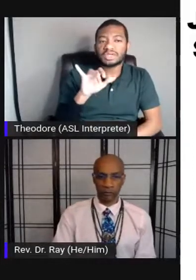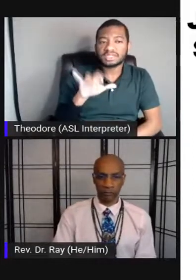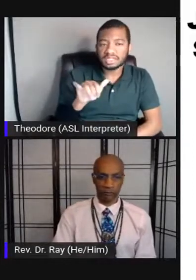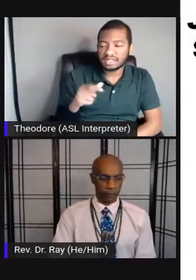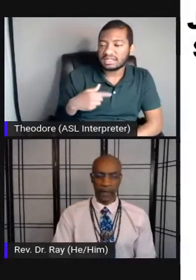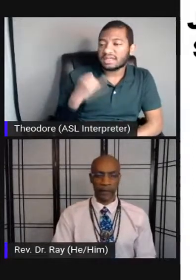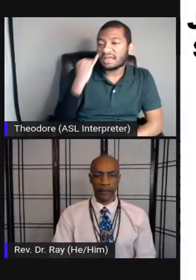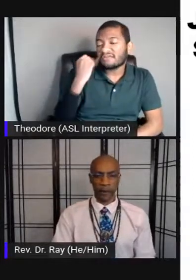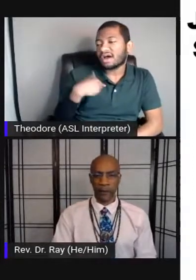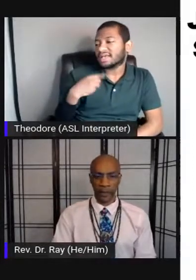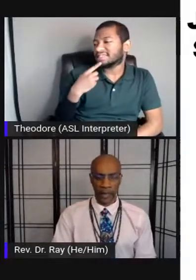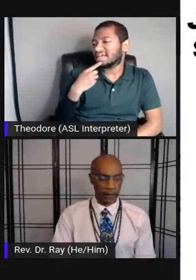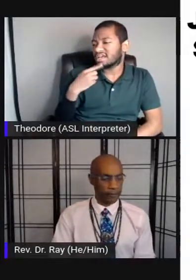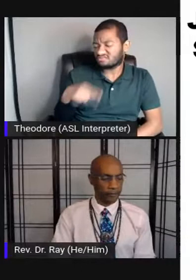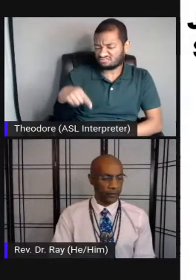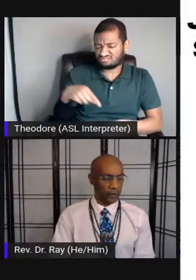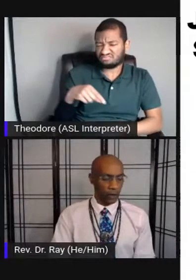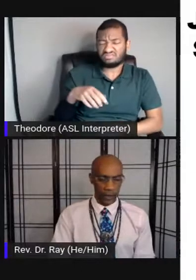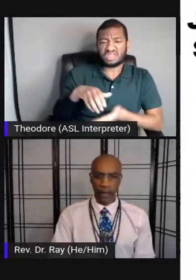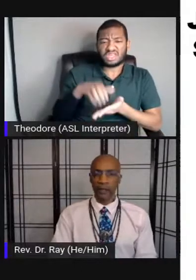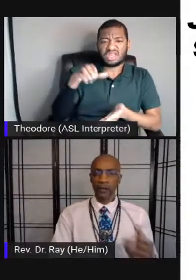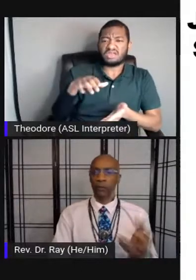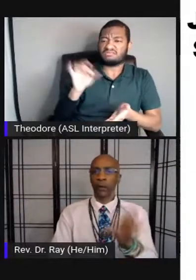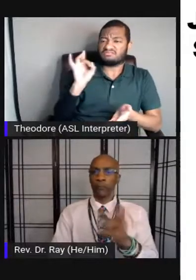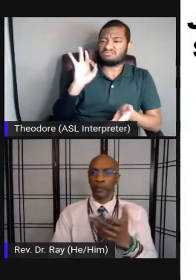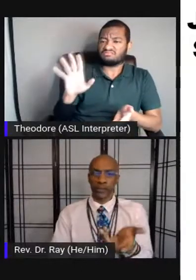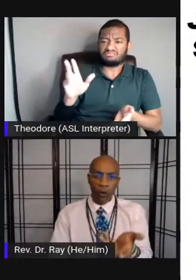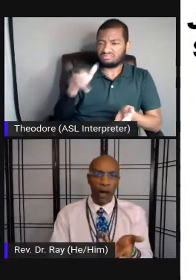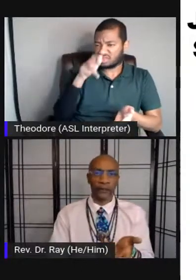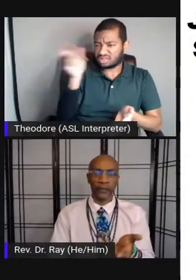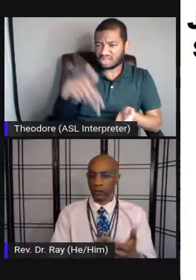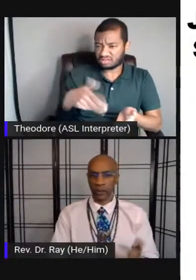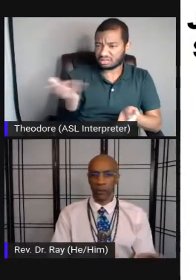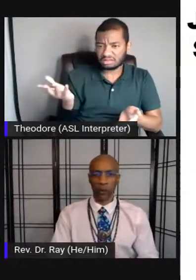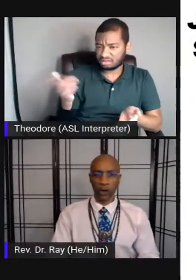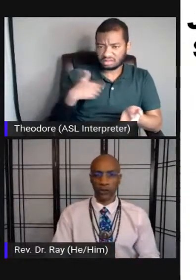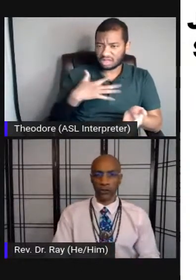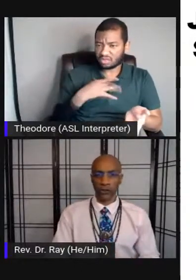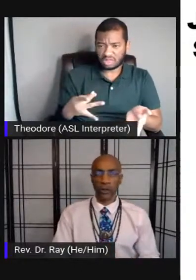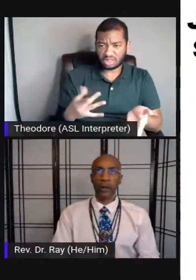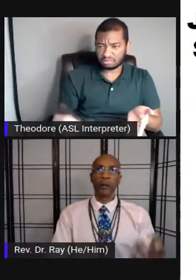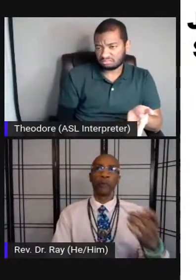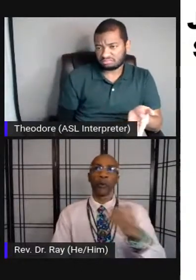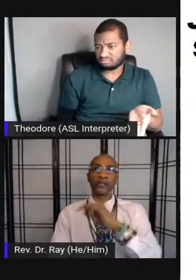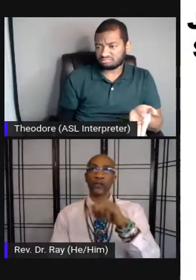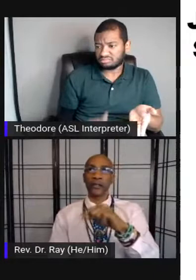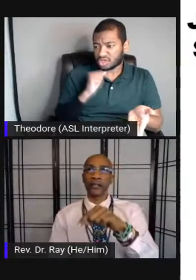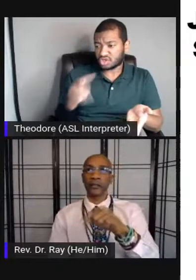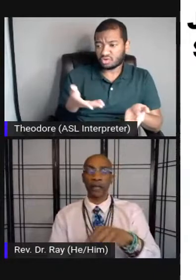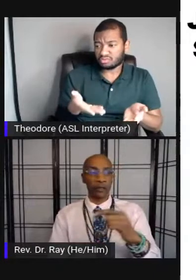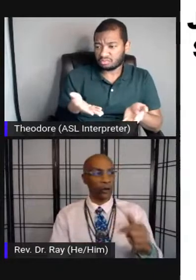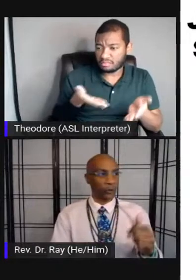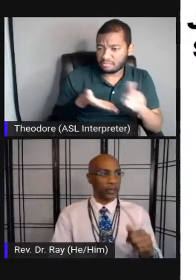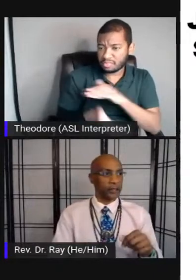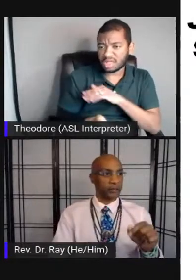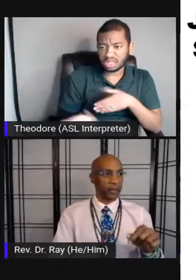her for making this brownie cake. Okay, but so what? They're simply words. But what does the criticism